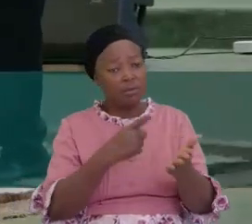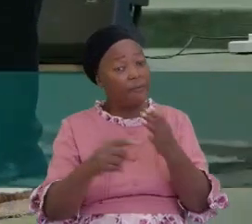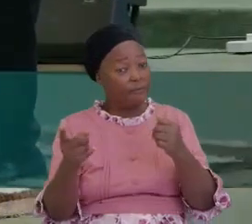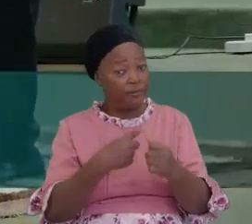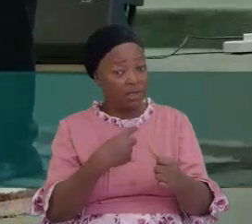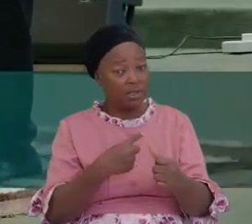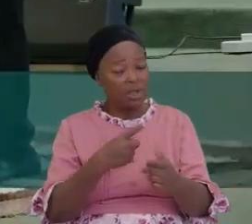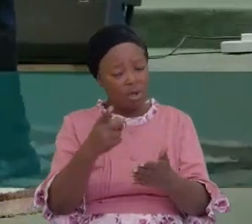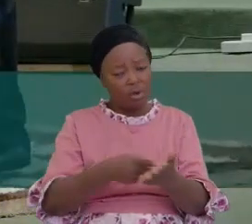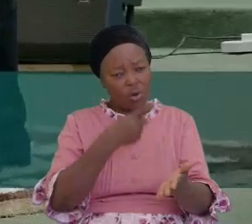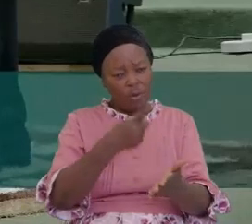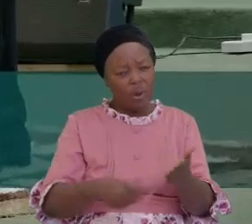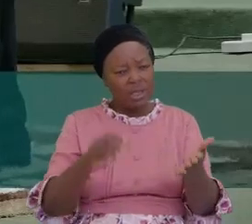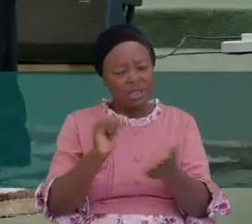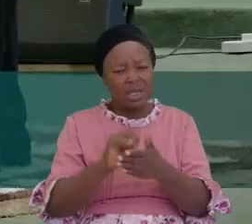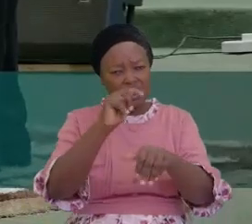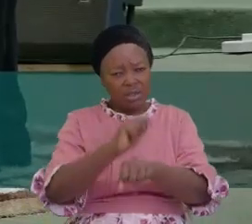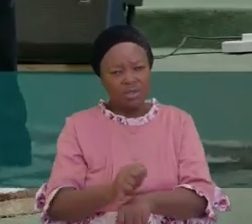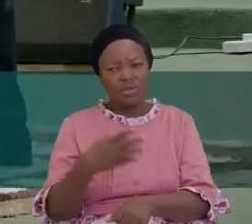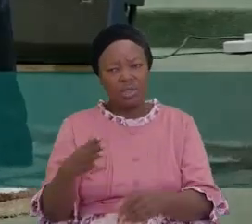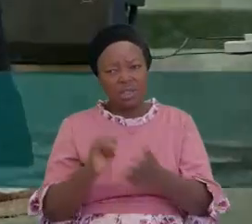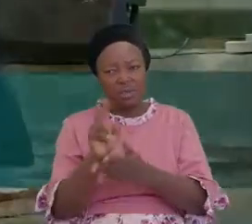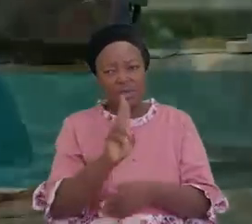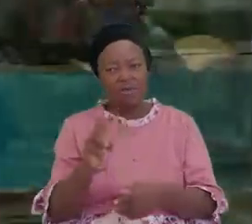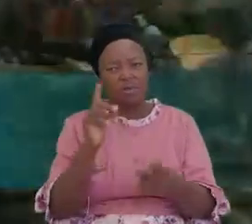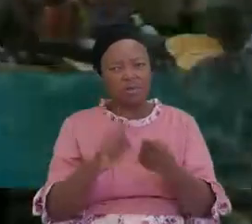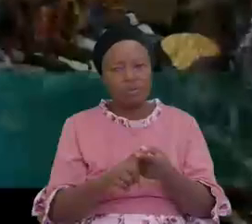Correct that traditional thing you're used to.